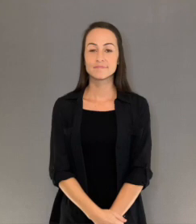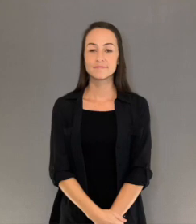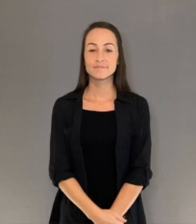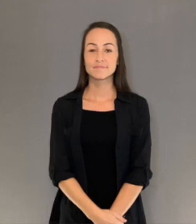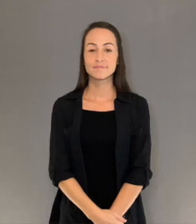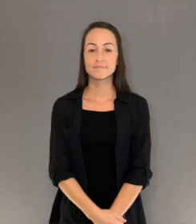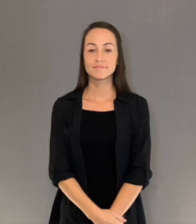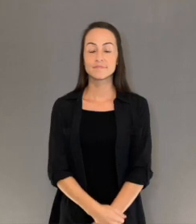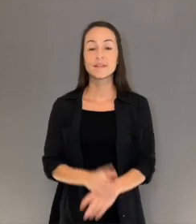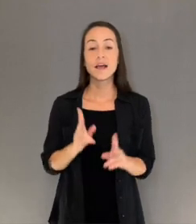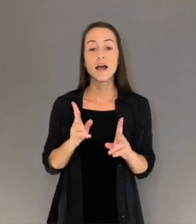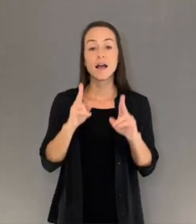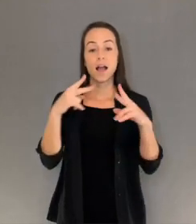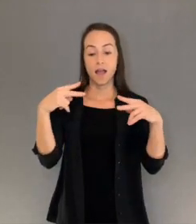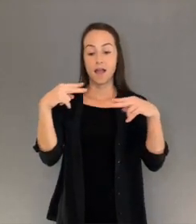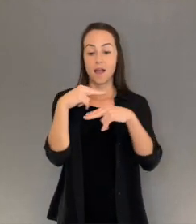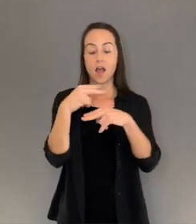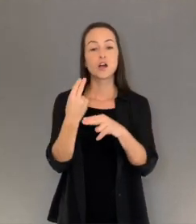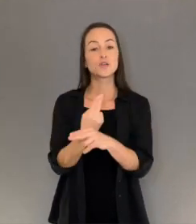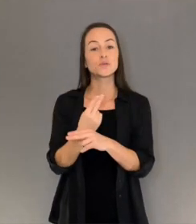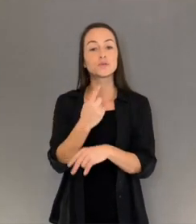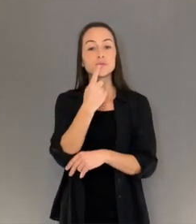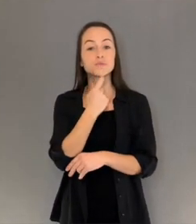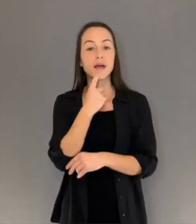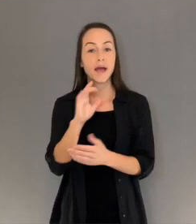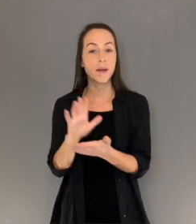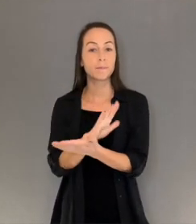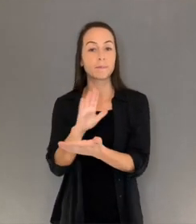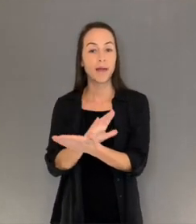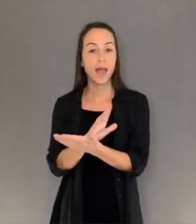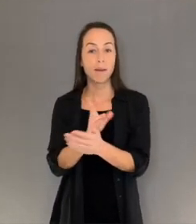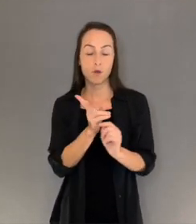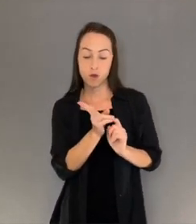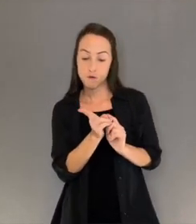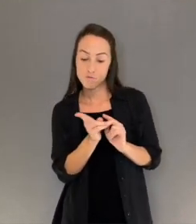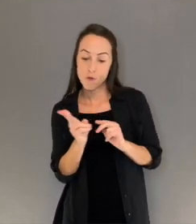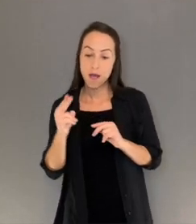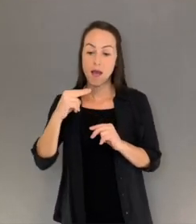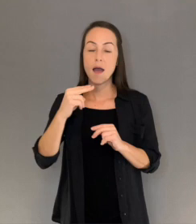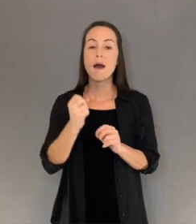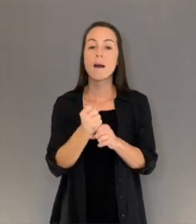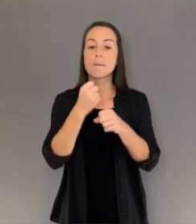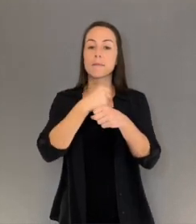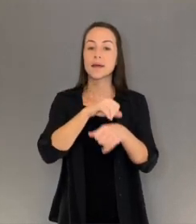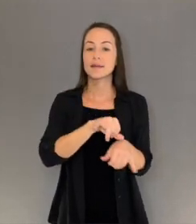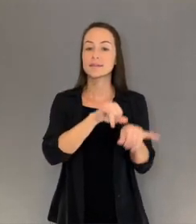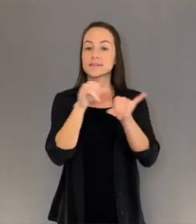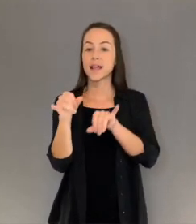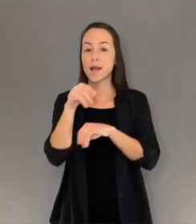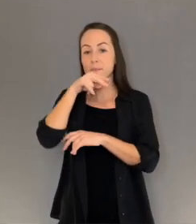Cut out a rectangle from red construction paper and round the end to make a tongue.